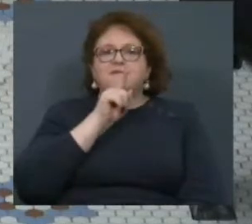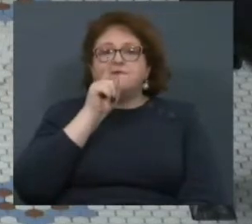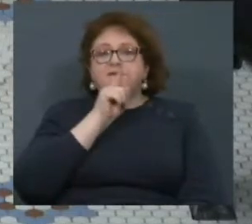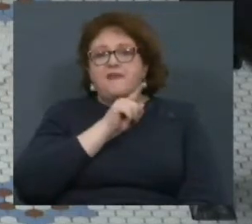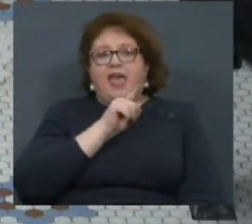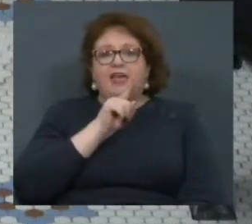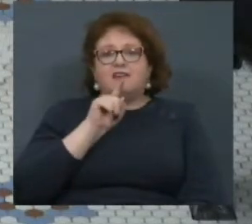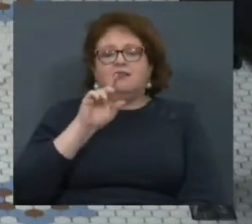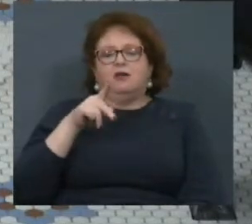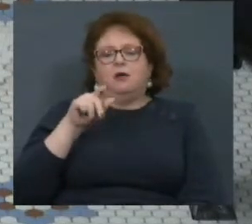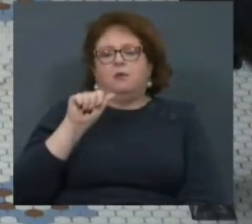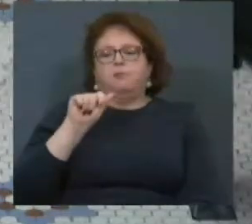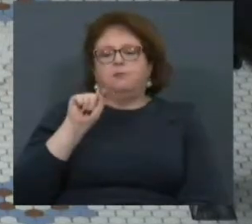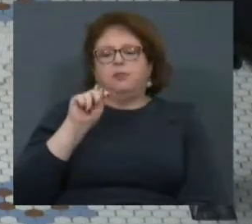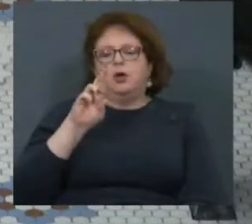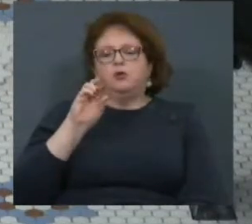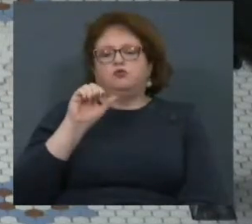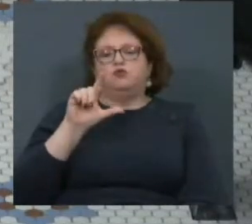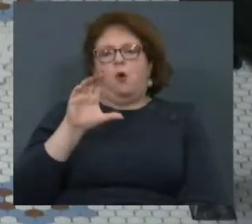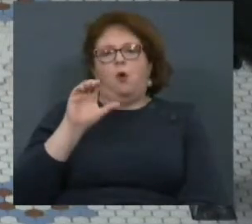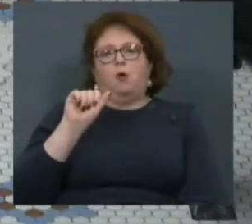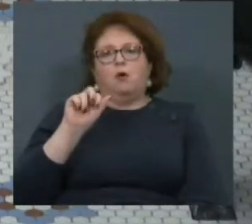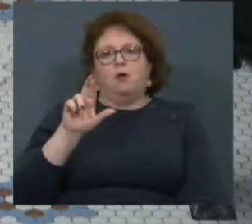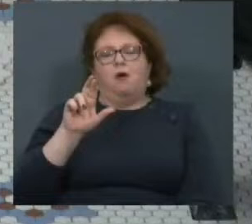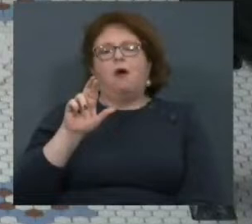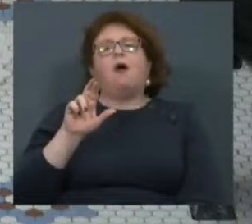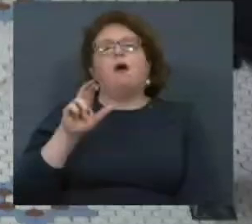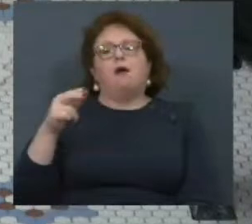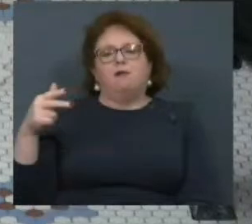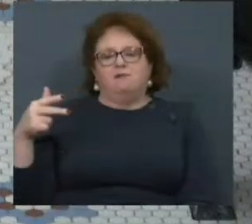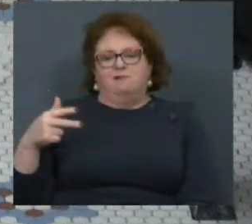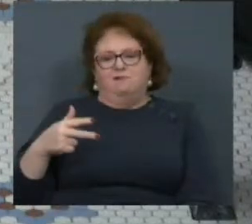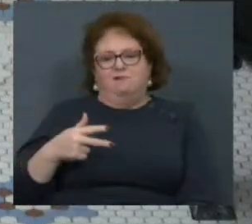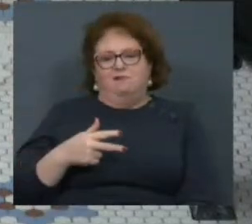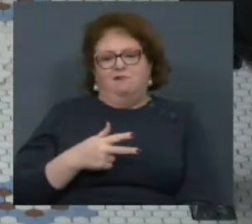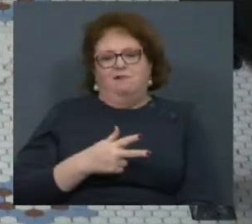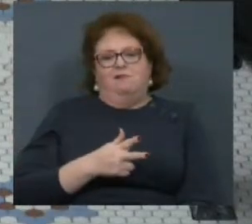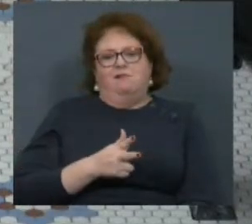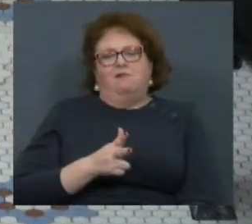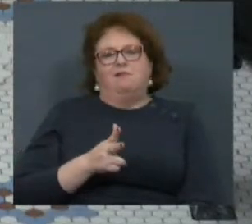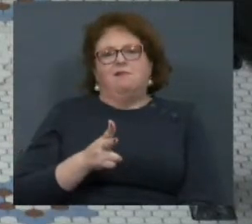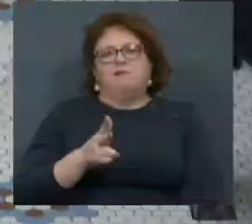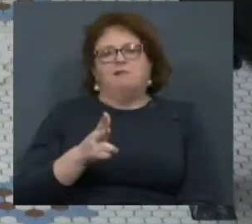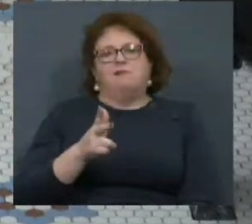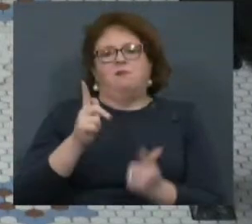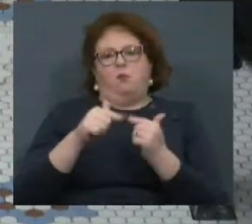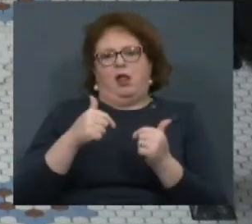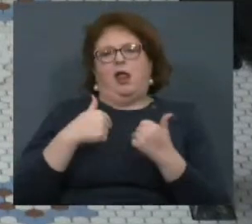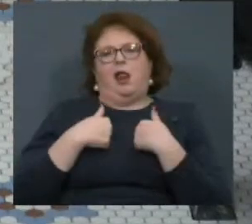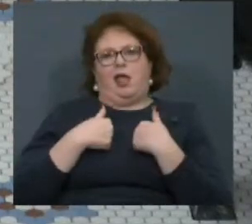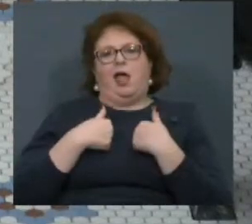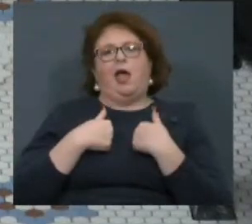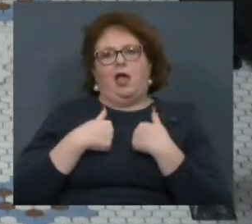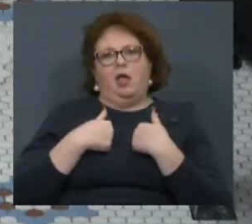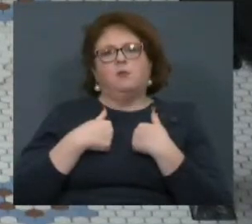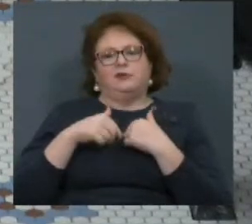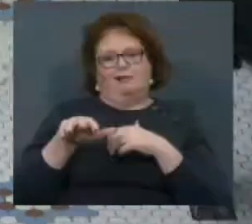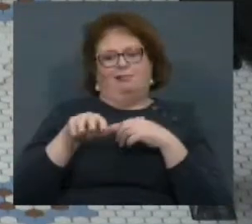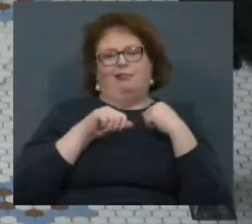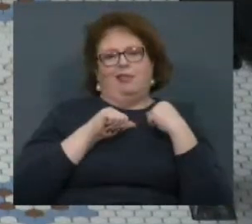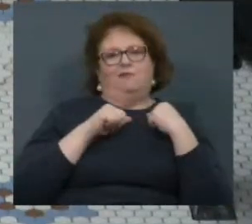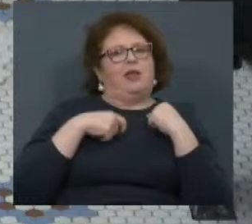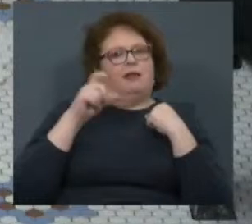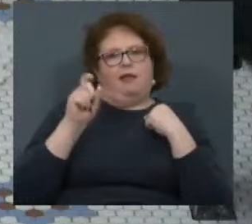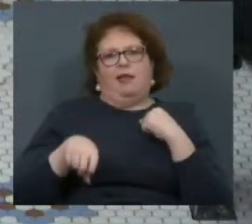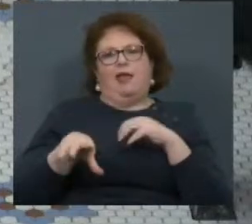drove as I'm opening the garage. And there was nothing I could do but leave. So I jumped in the Tahoe that I borrowed from a friend of